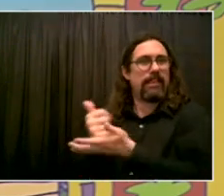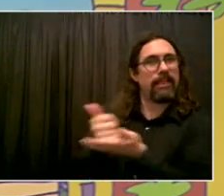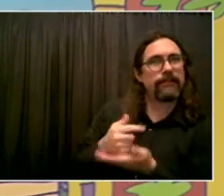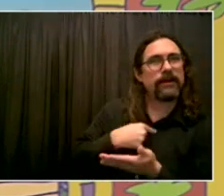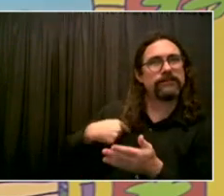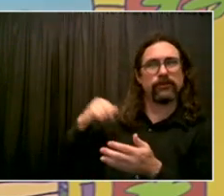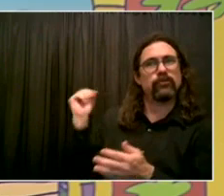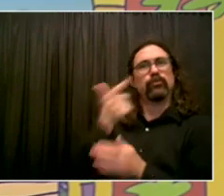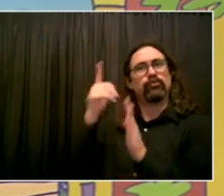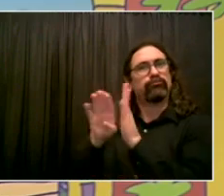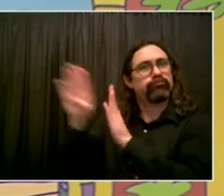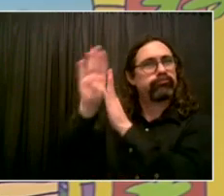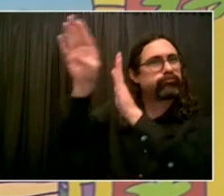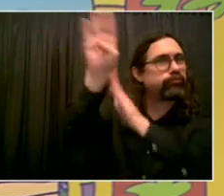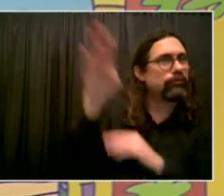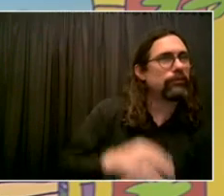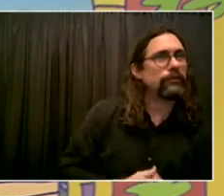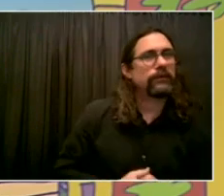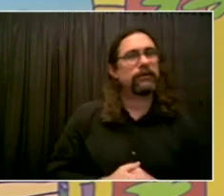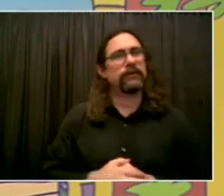really beautiful moment.